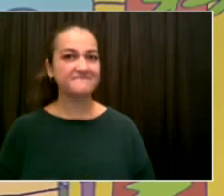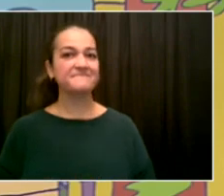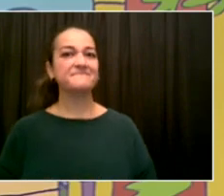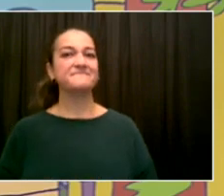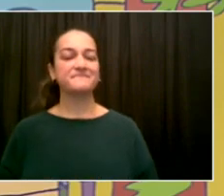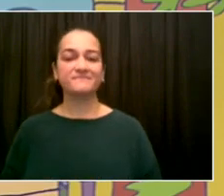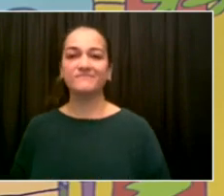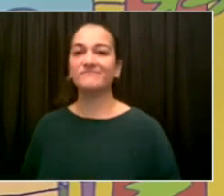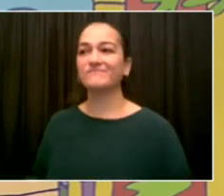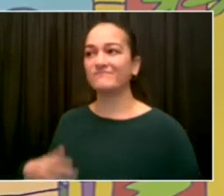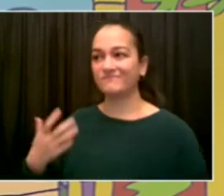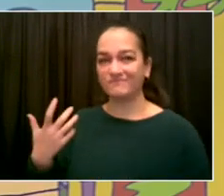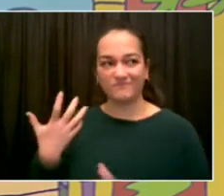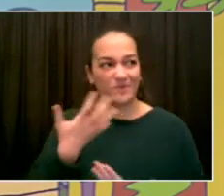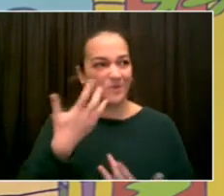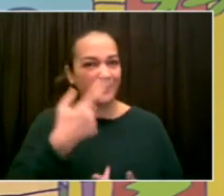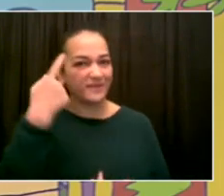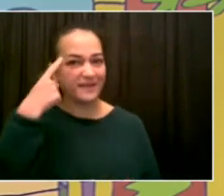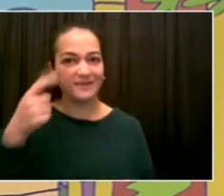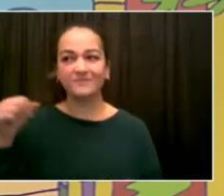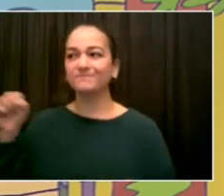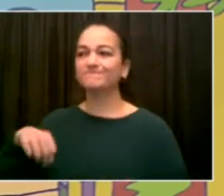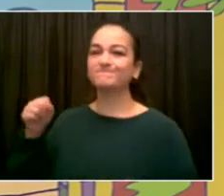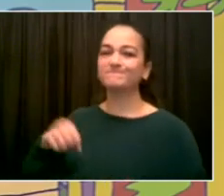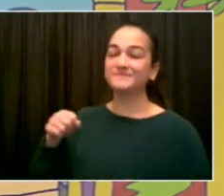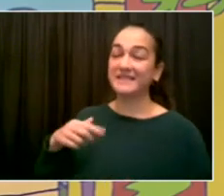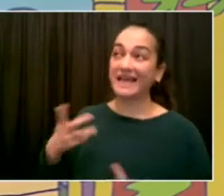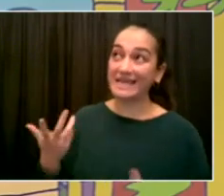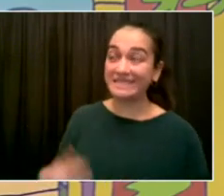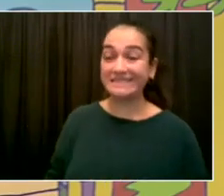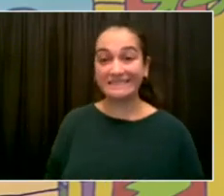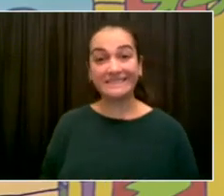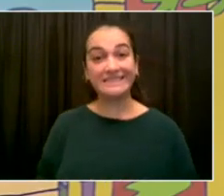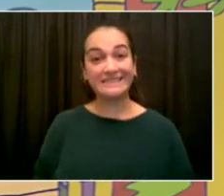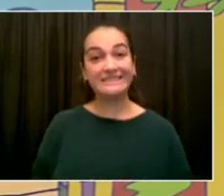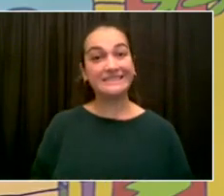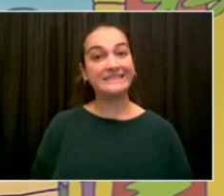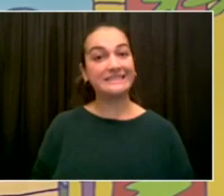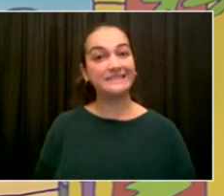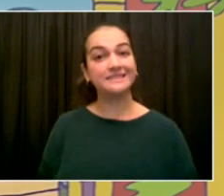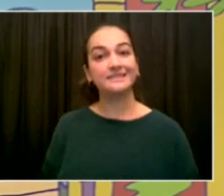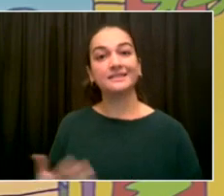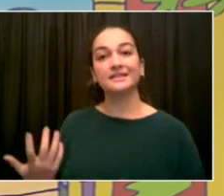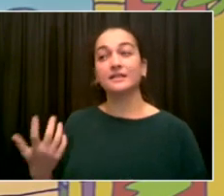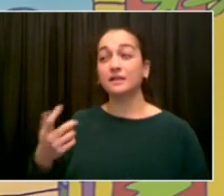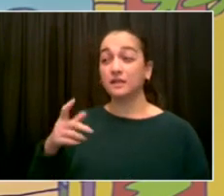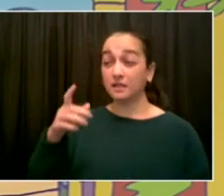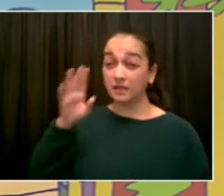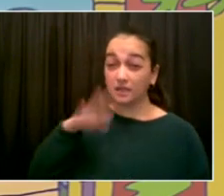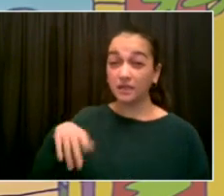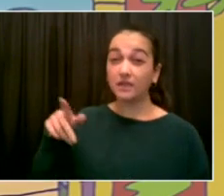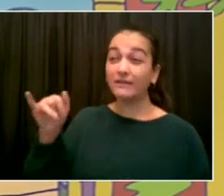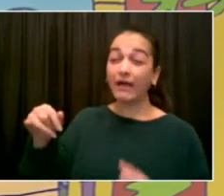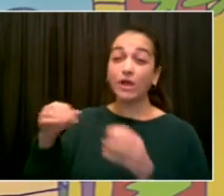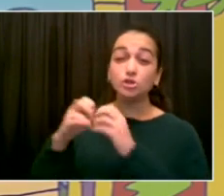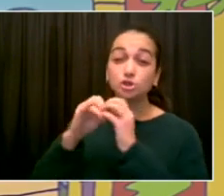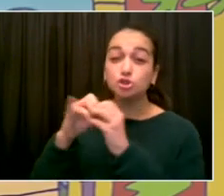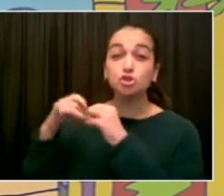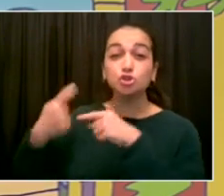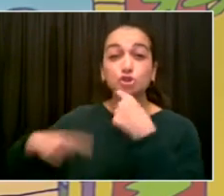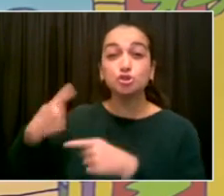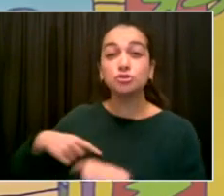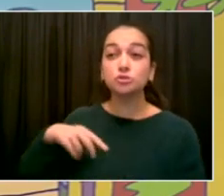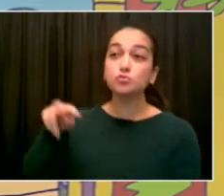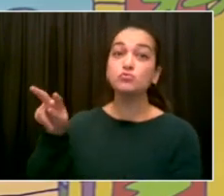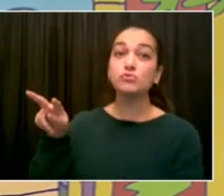this city. And I'm looking forward to Tuesday casting my vote and moving the city forward. And I think, and I've said it, I think